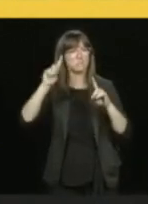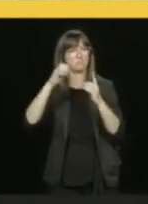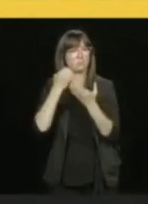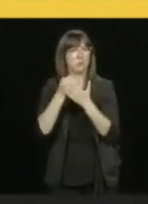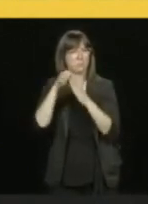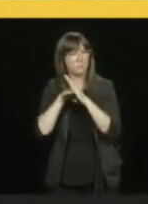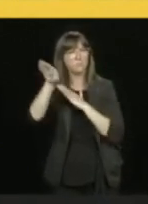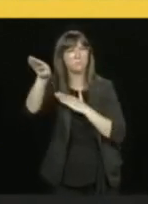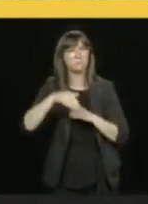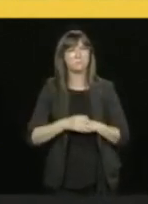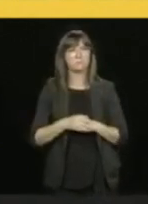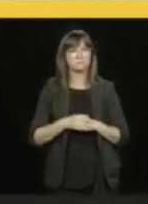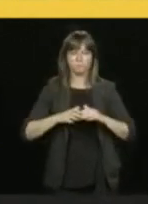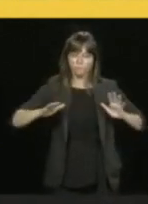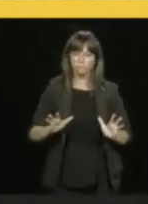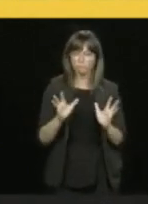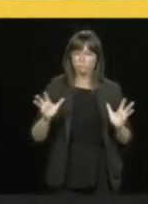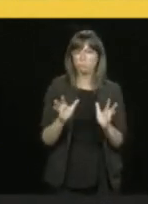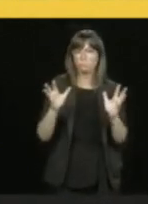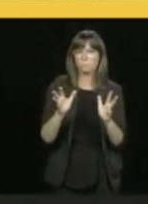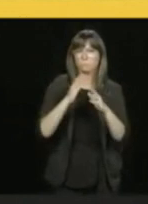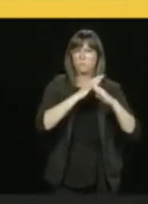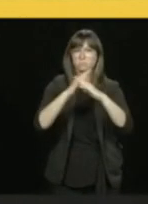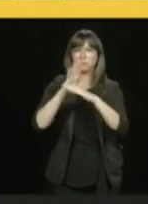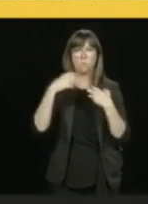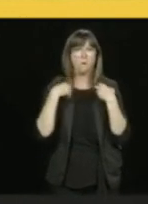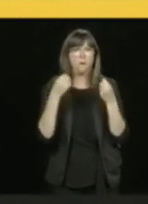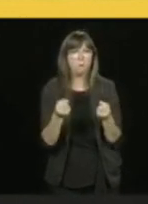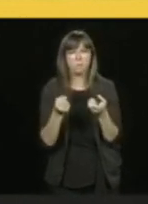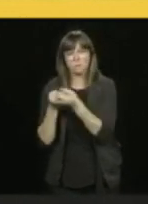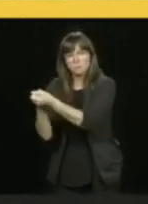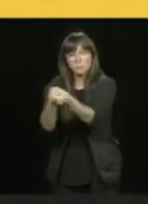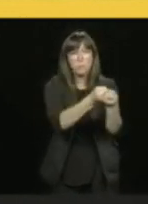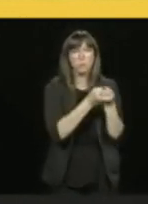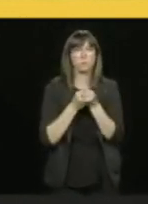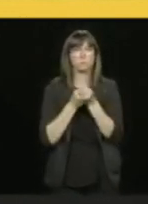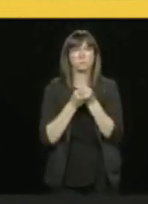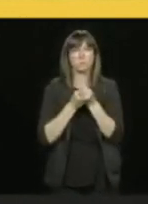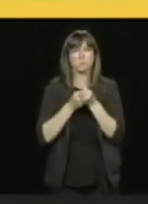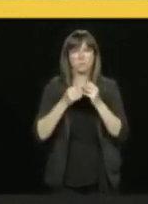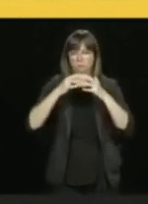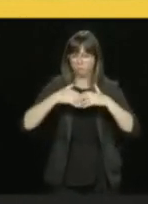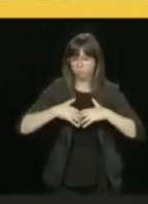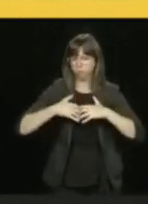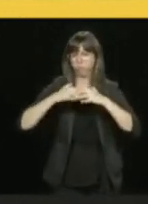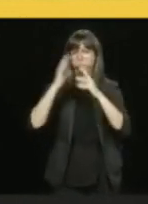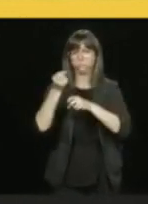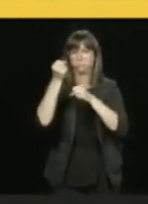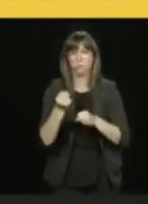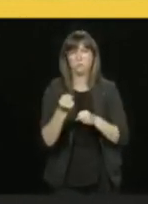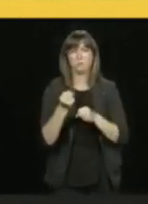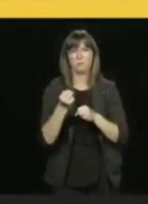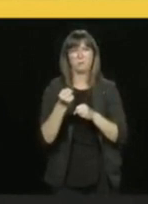As we do this work, protecting people's health, supporting Canadians, building back better, we can't forget what it's all